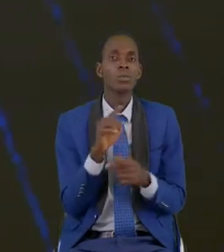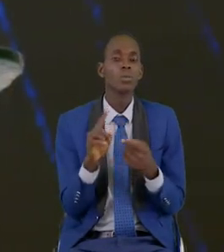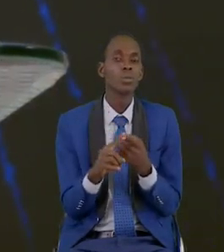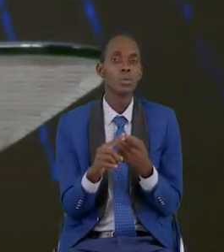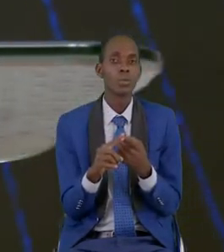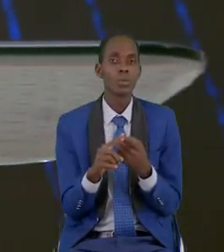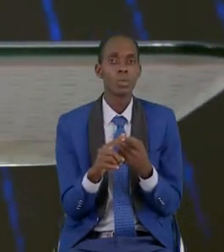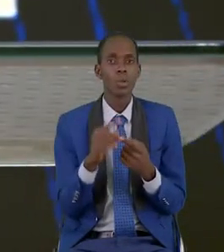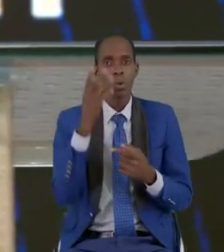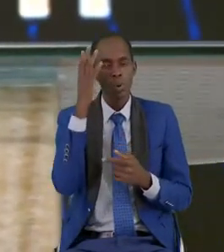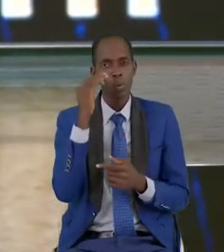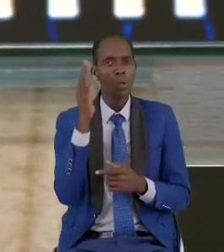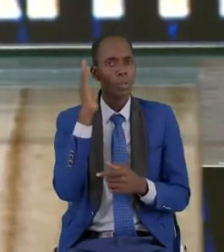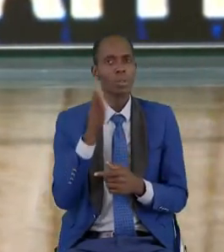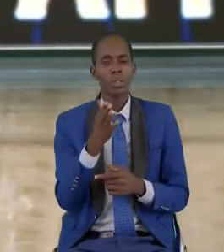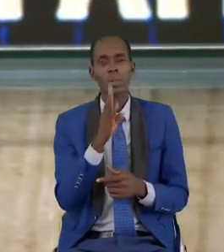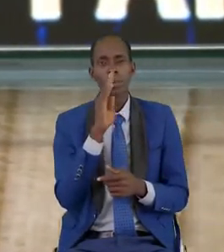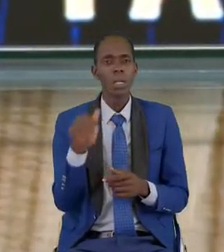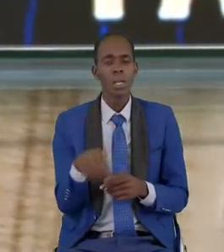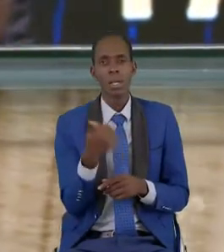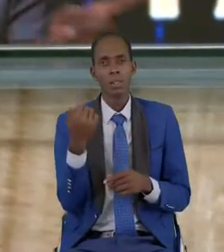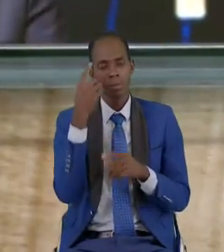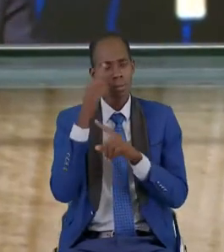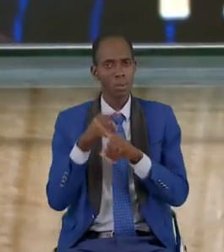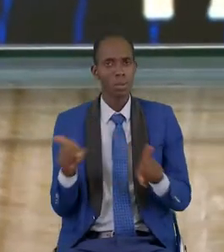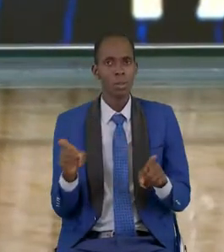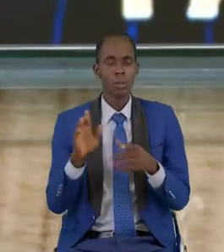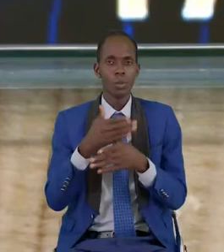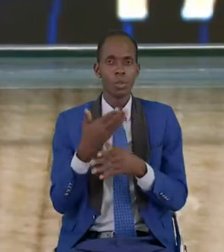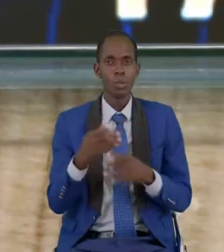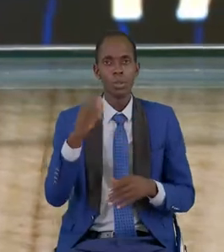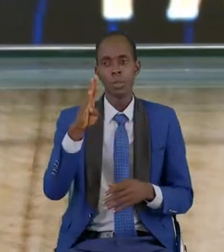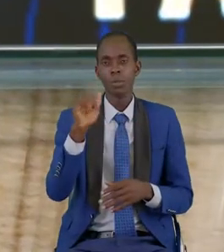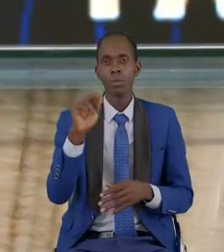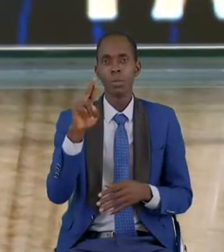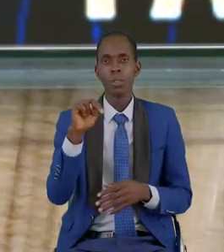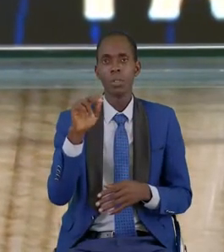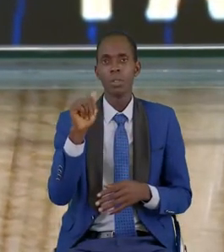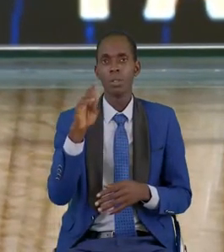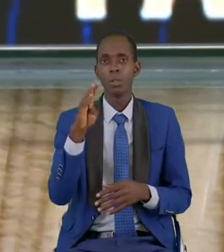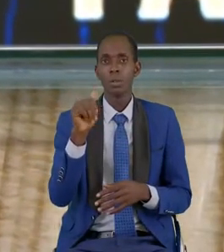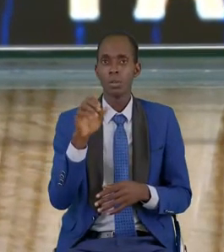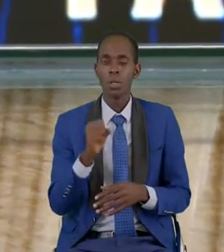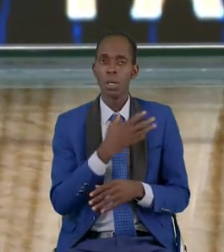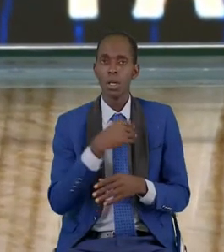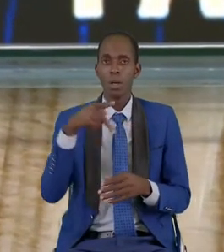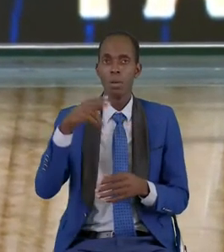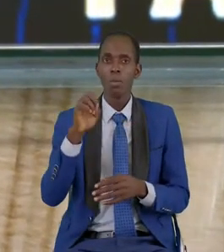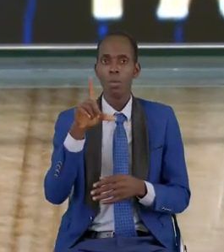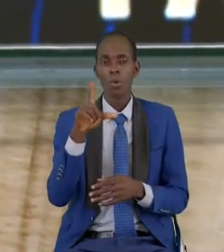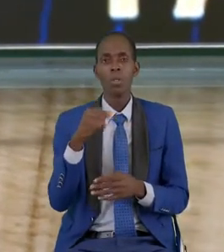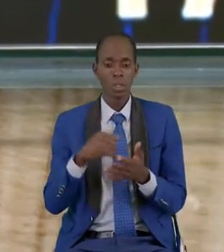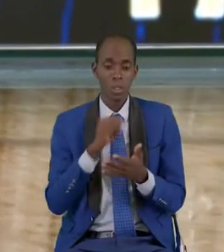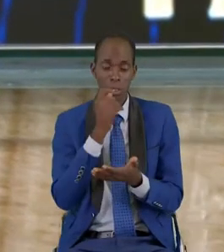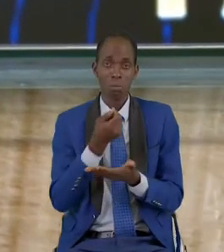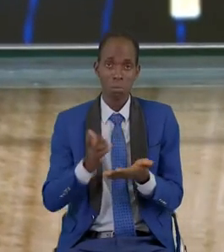there be any disagreement between Barnabas and Paul? That's written in the Bible. Why should there be